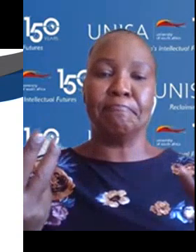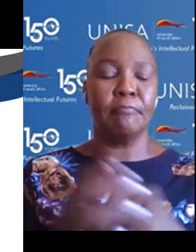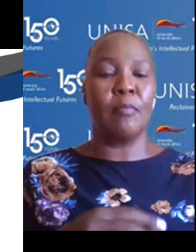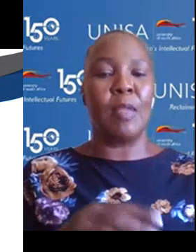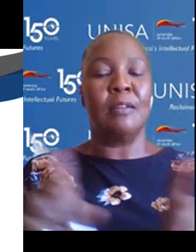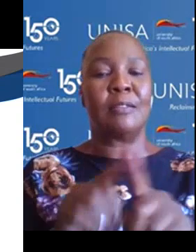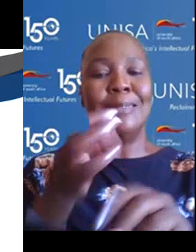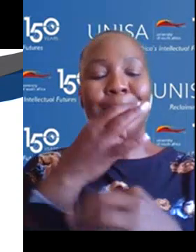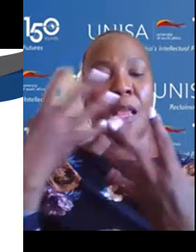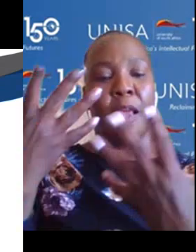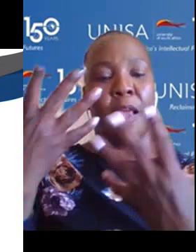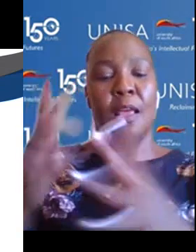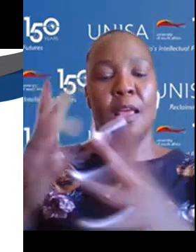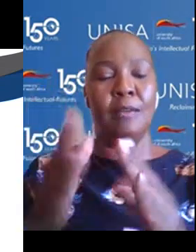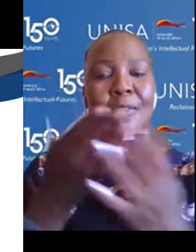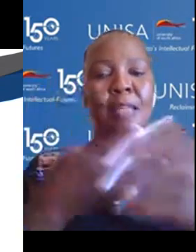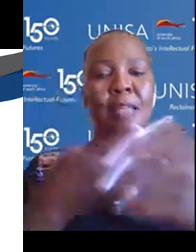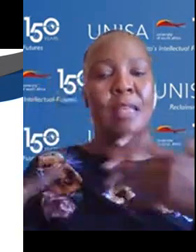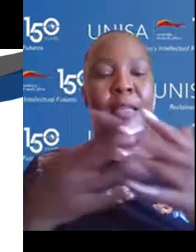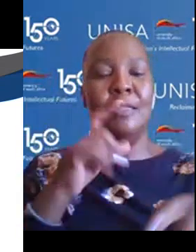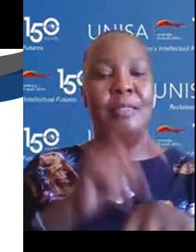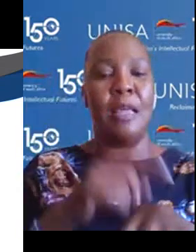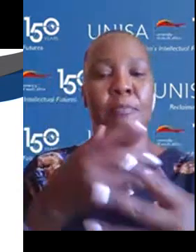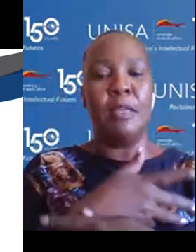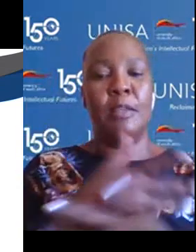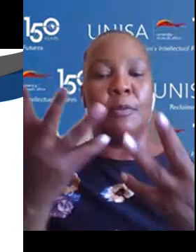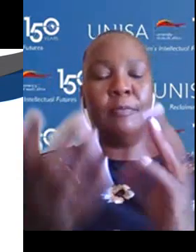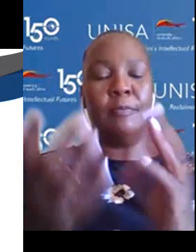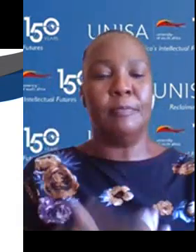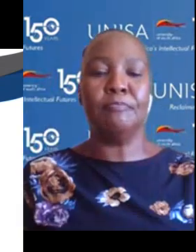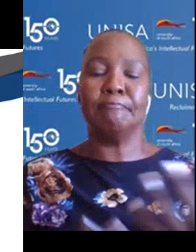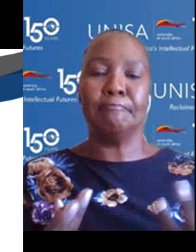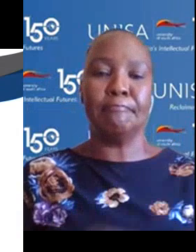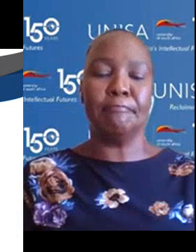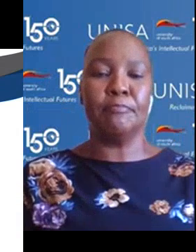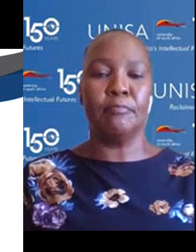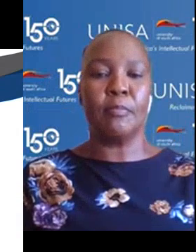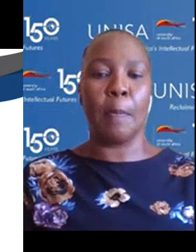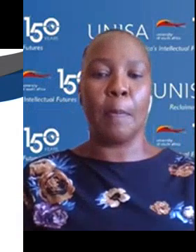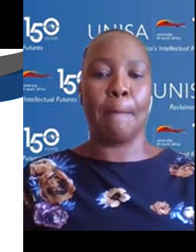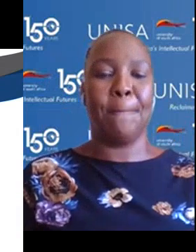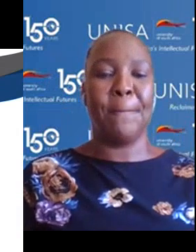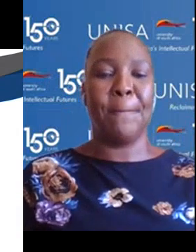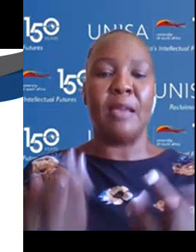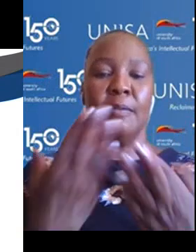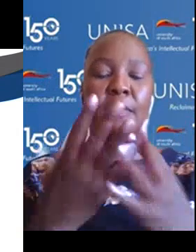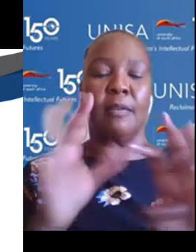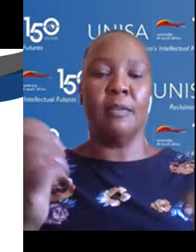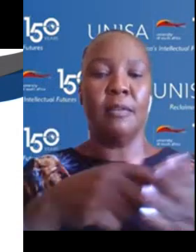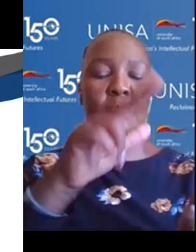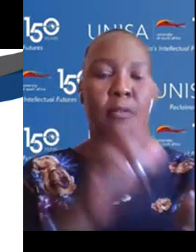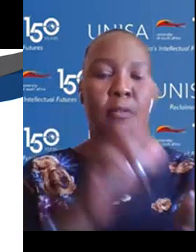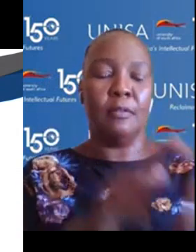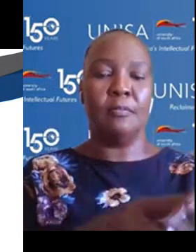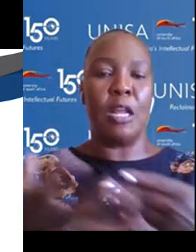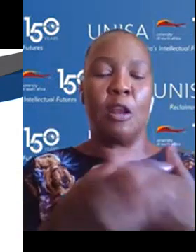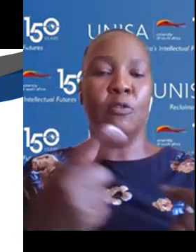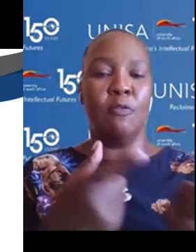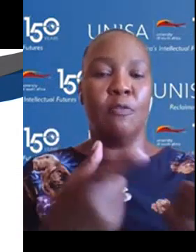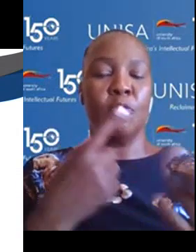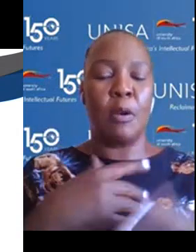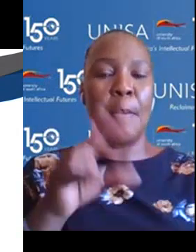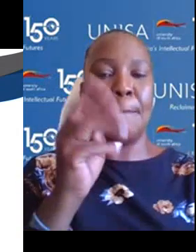mentioned, you can access it at any time, anywhere. So it is a free app, so you can download it from